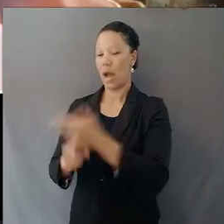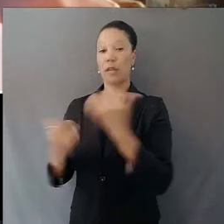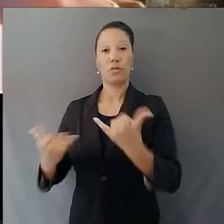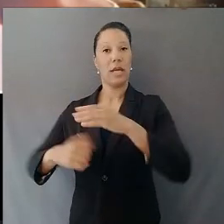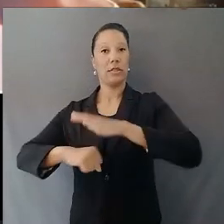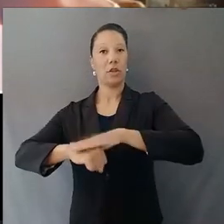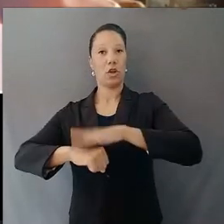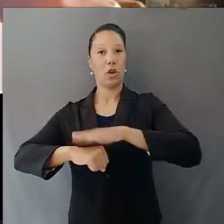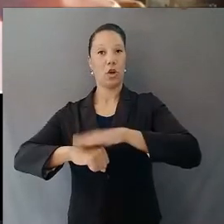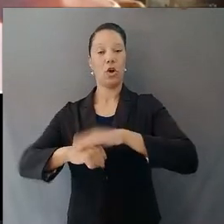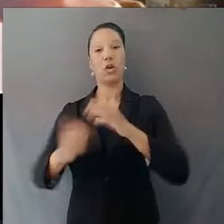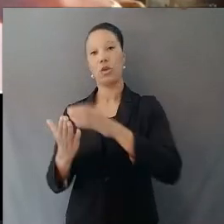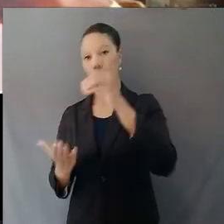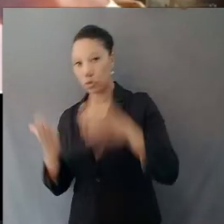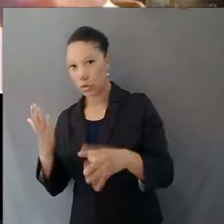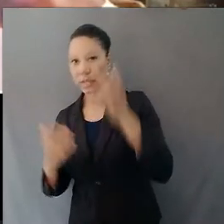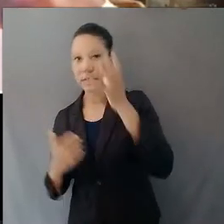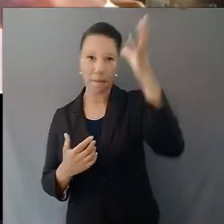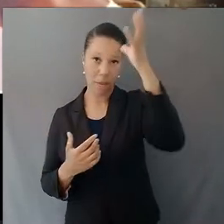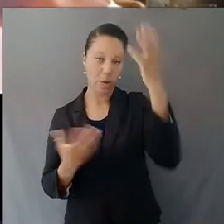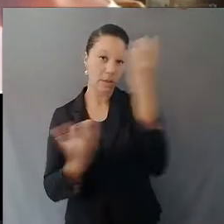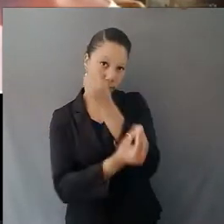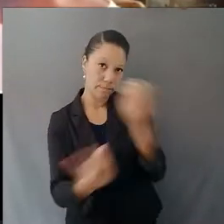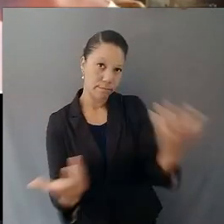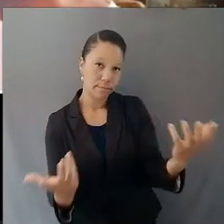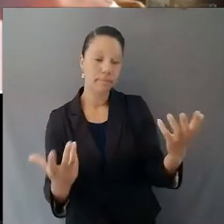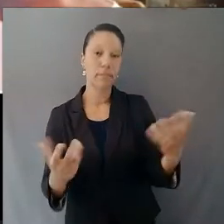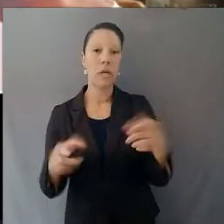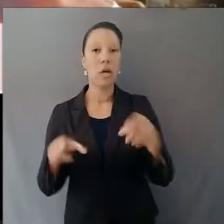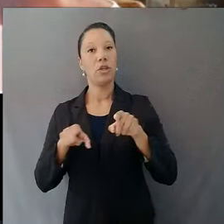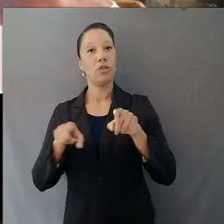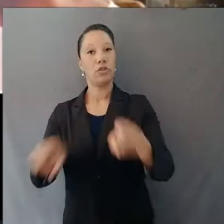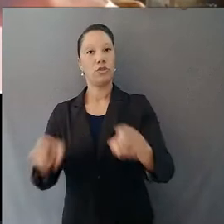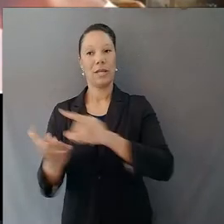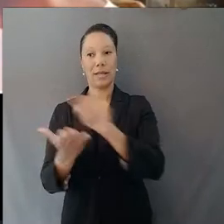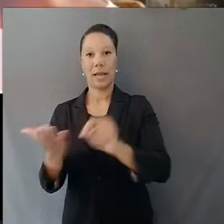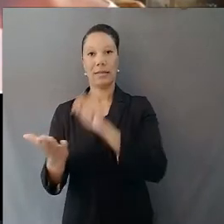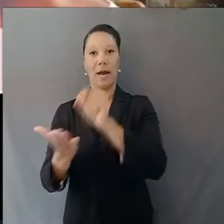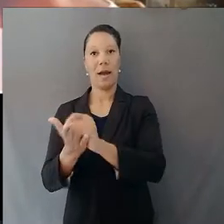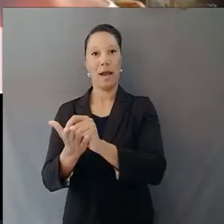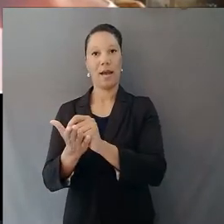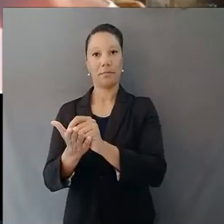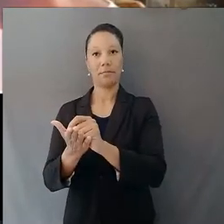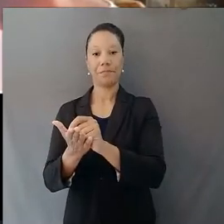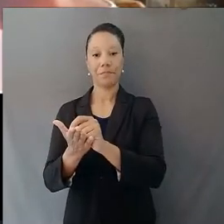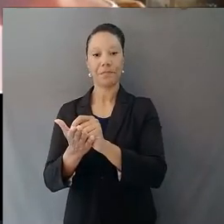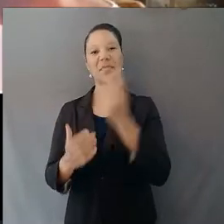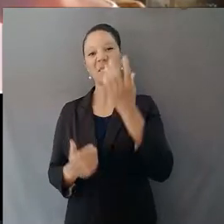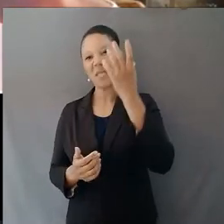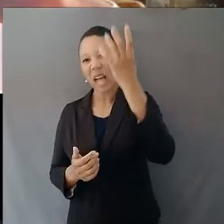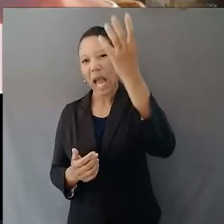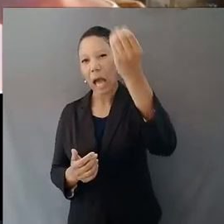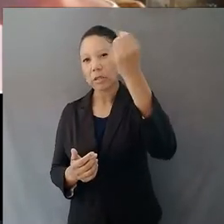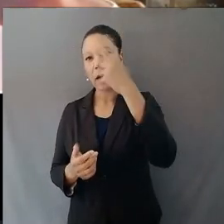want to let students and parents know as well that during this time, outside activities, they're okay for